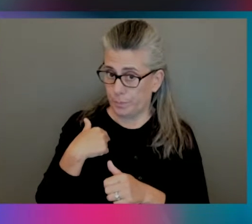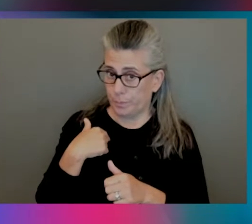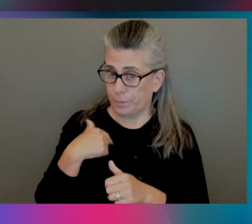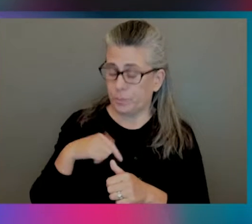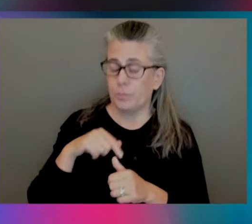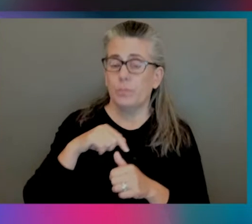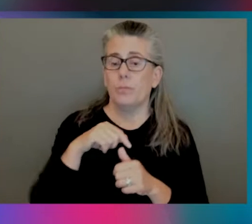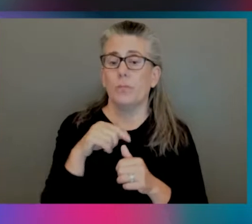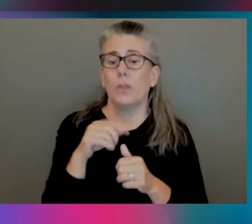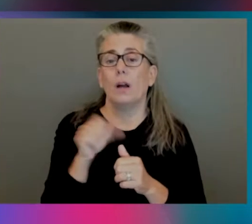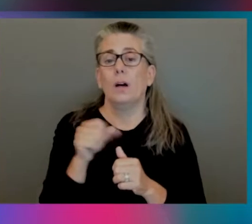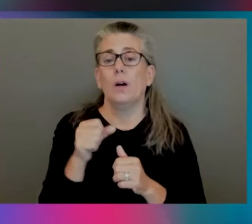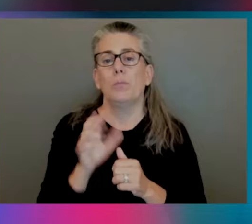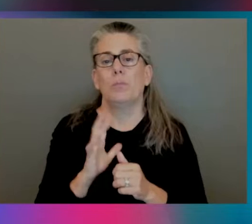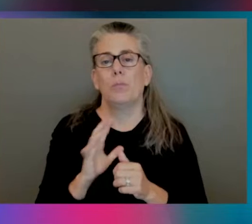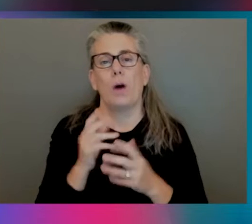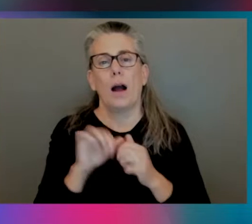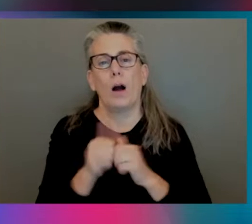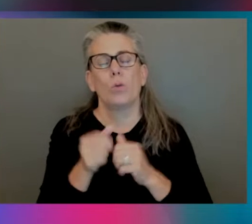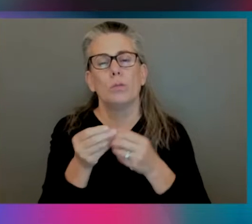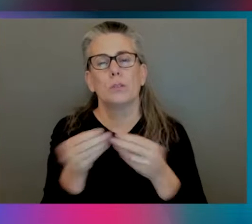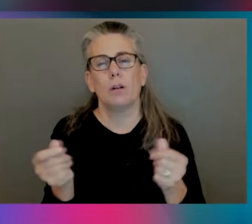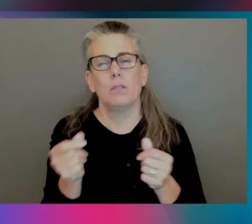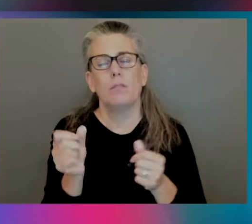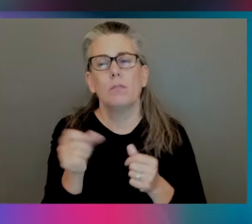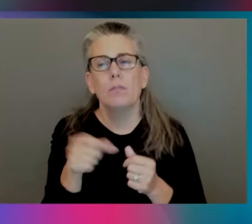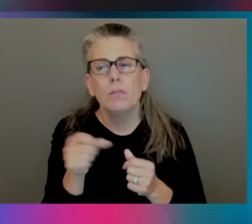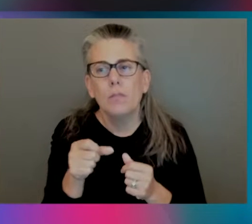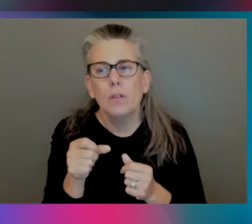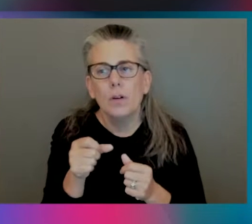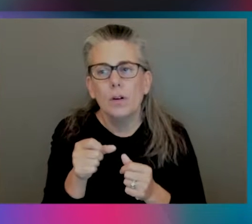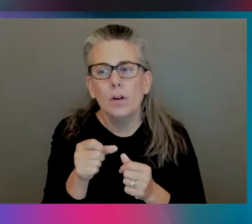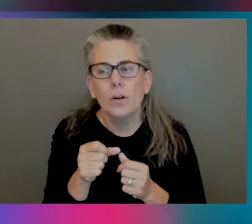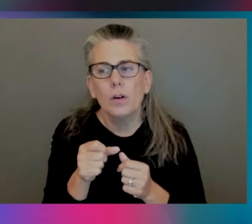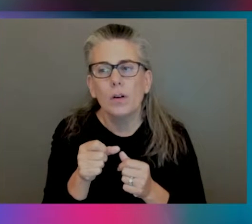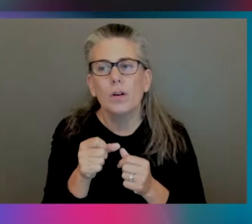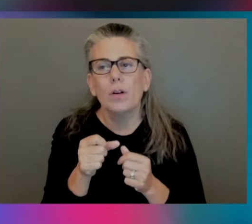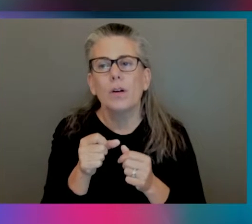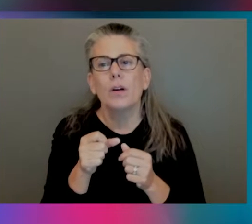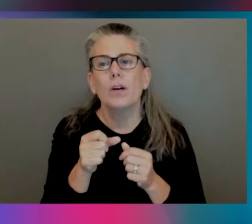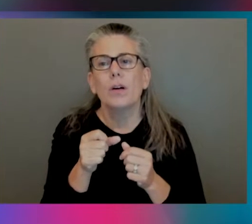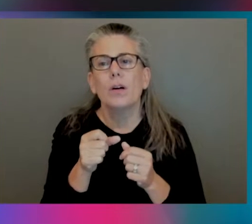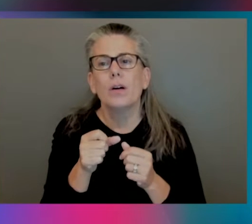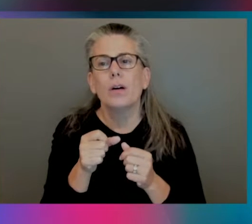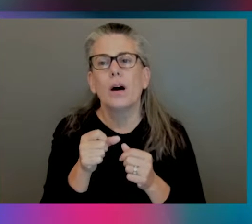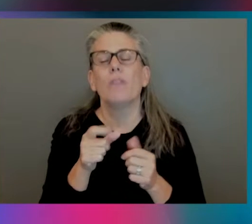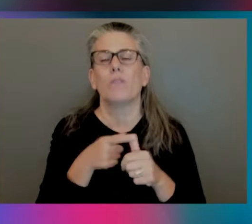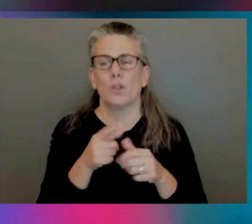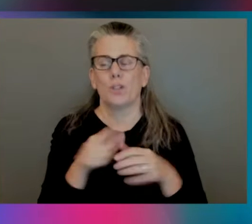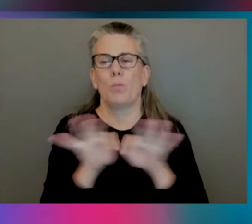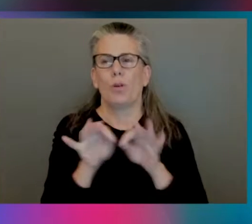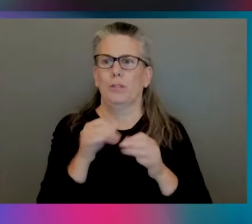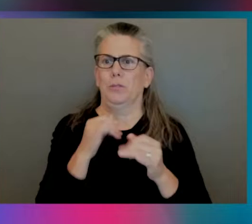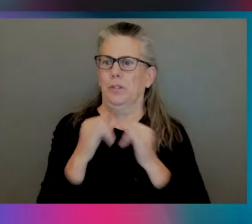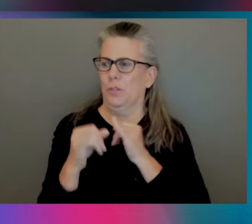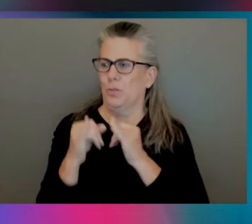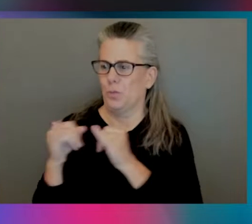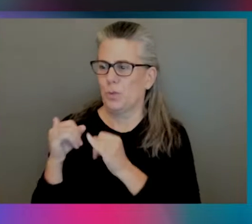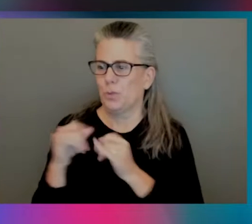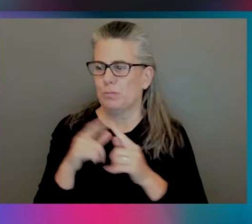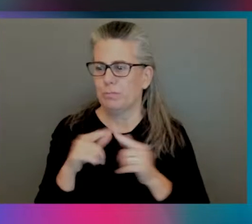started the corporate world. But on a serious note, what inspired you to try to solve this kind of